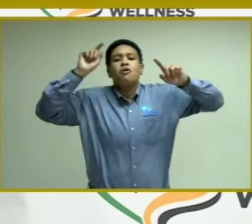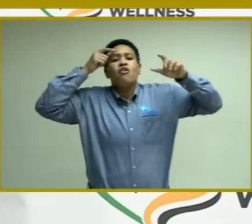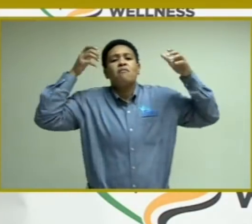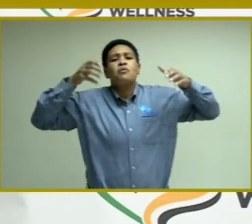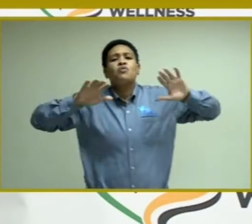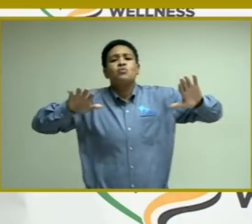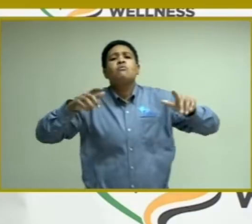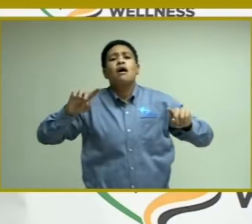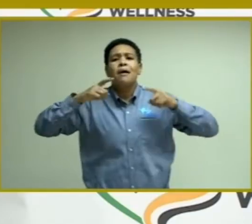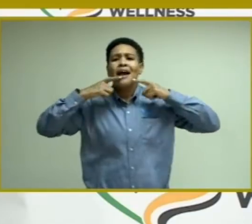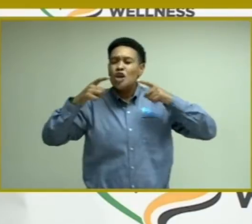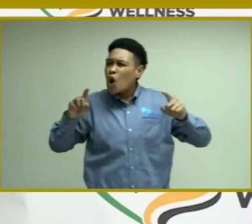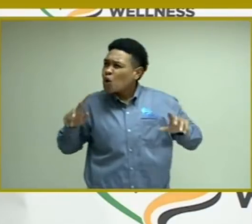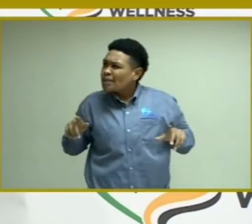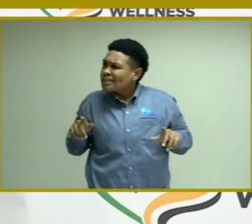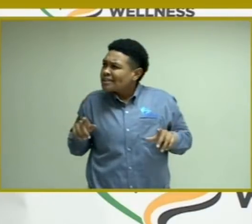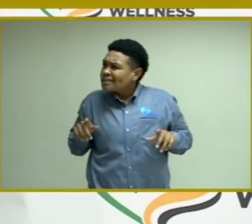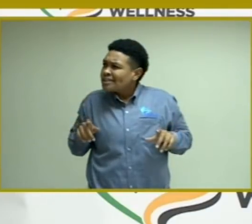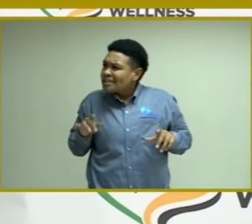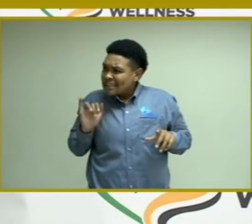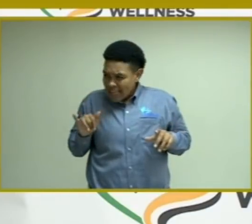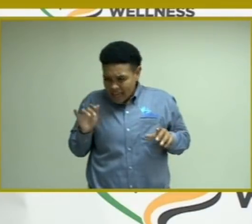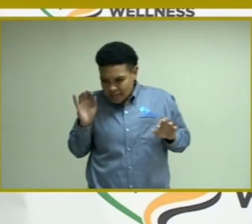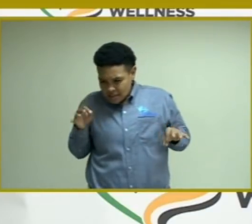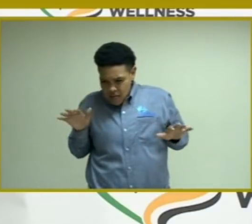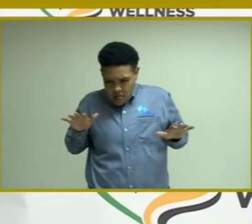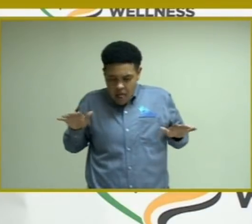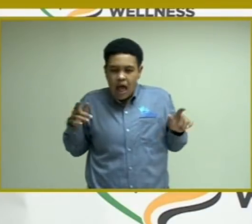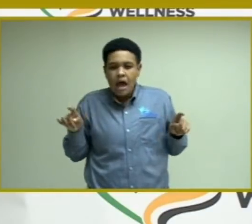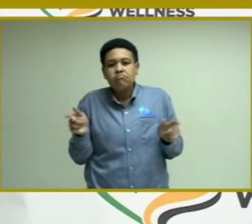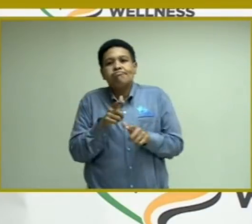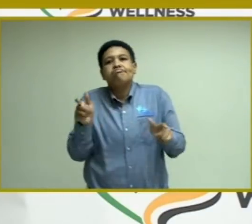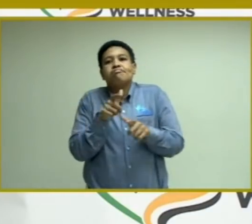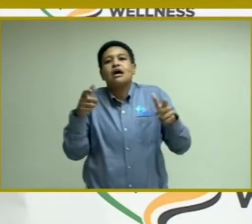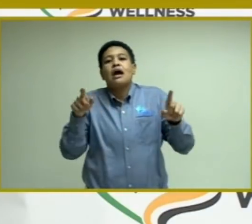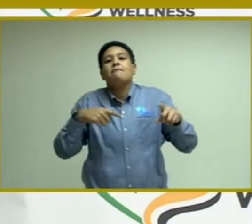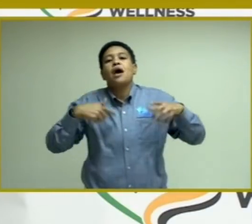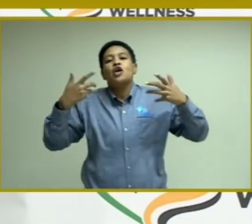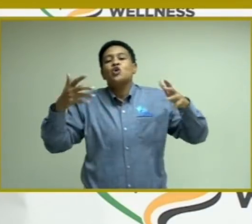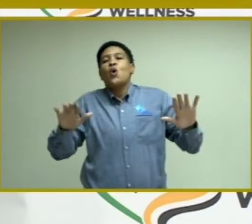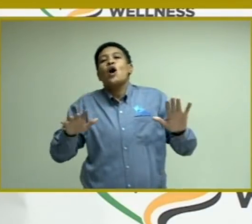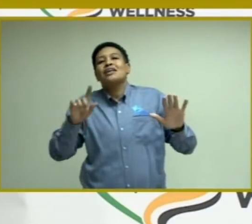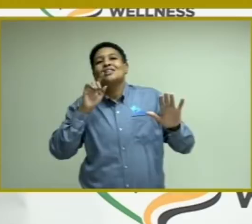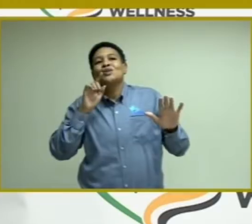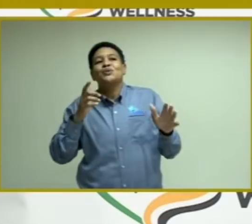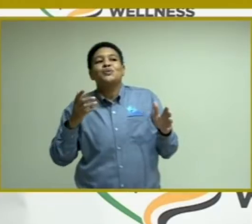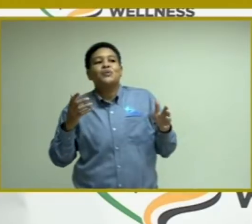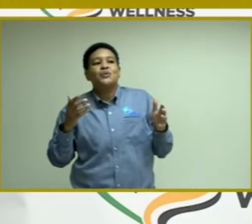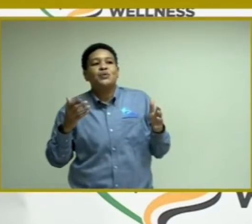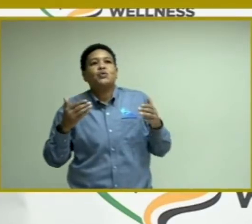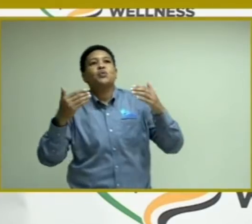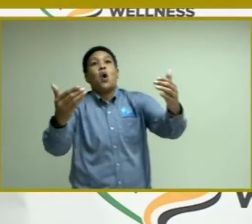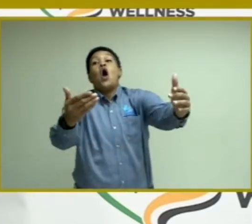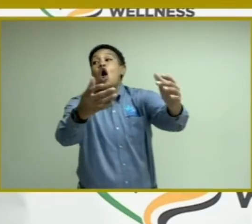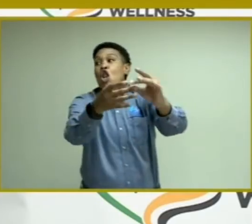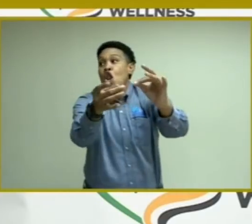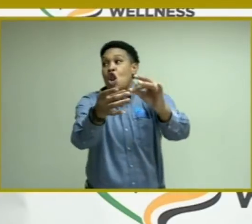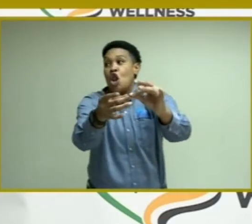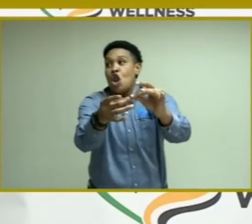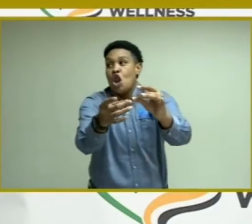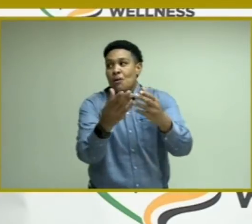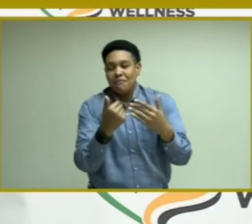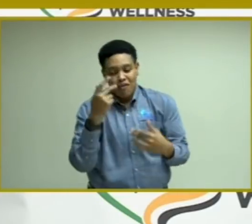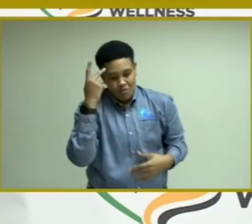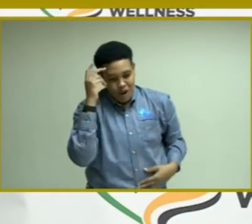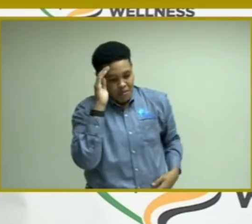and announce measures going forward. So I would not want to preempt that